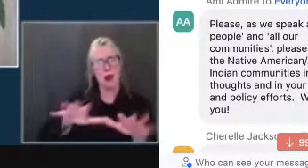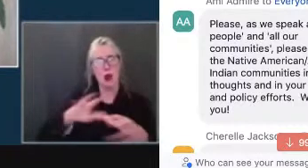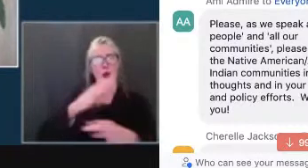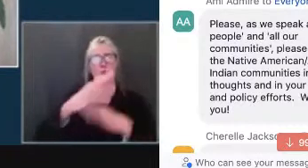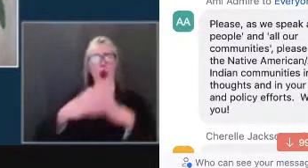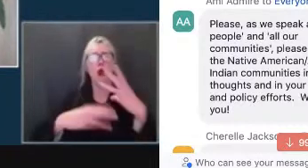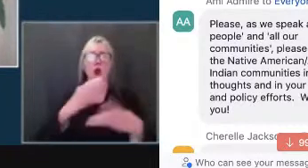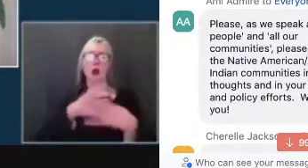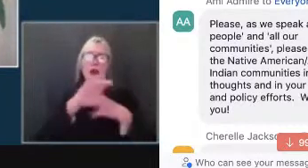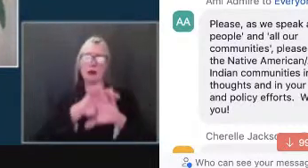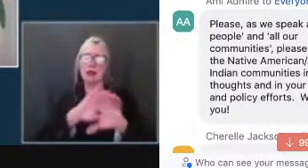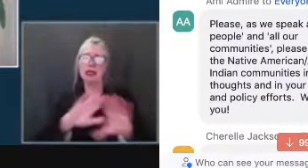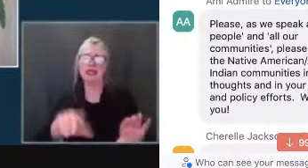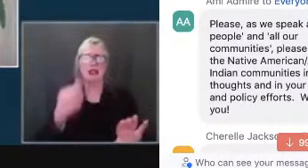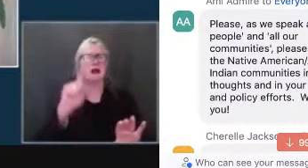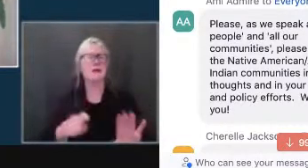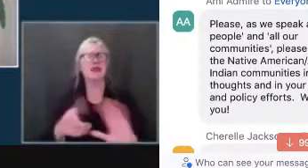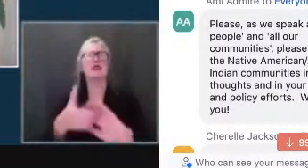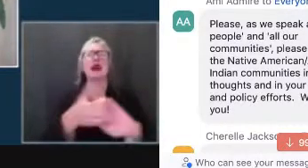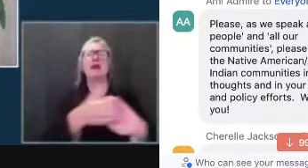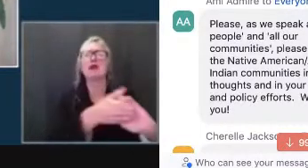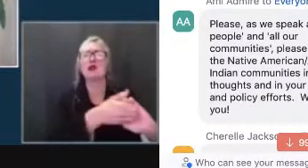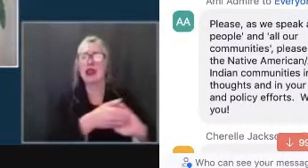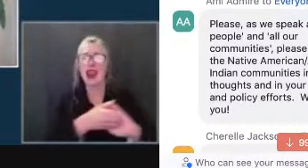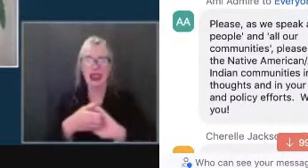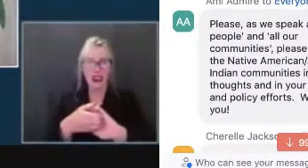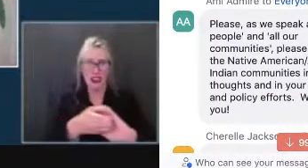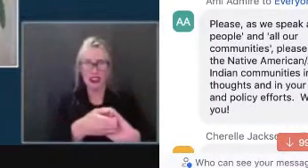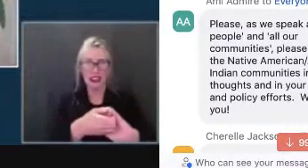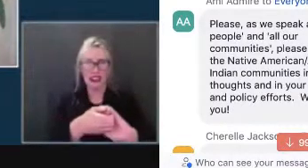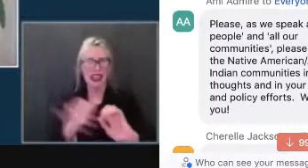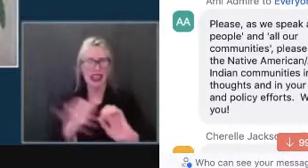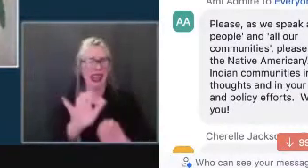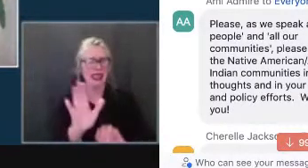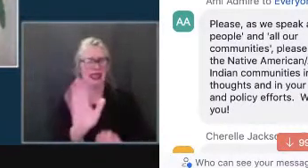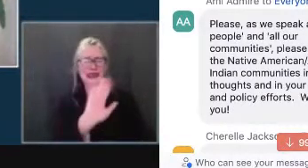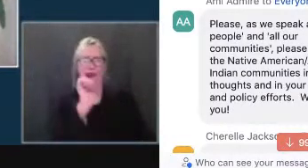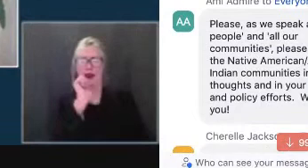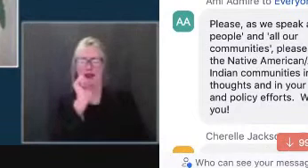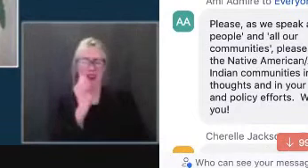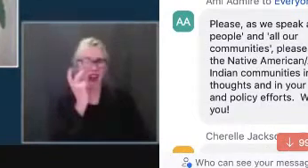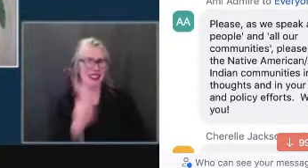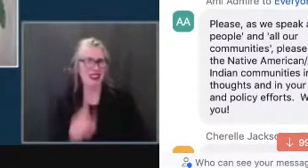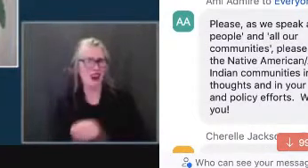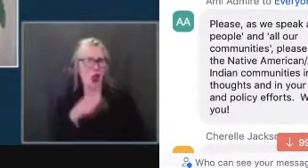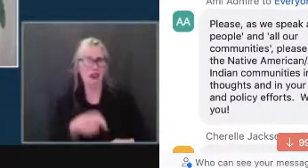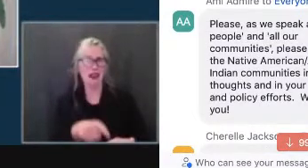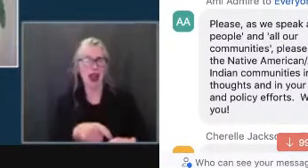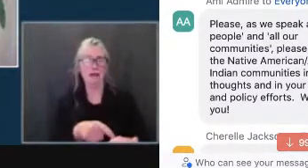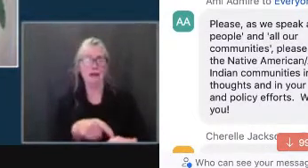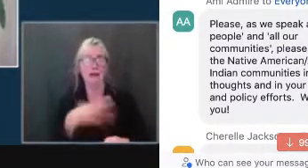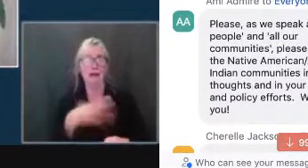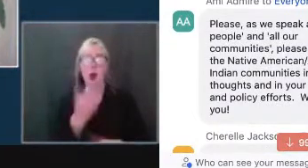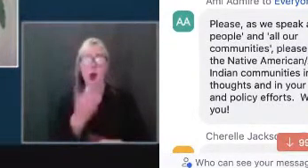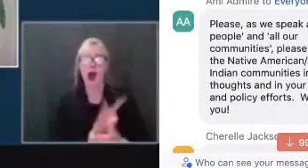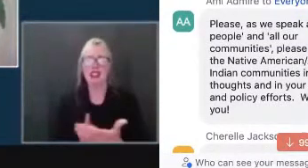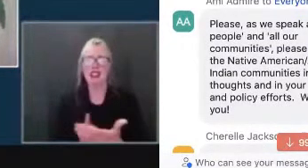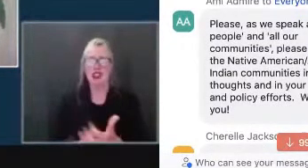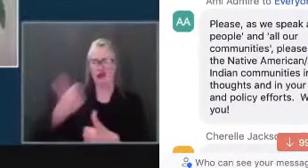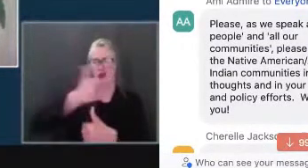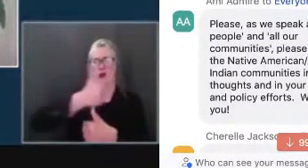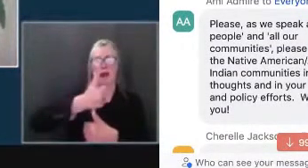in generations. The rise of white supremacy, authoritarianism, corporate greed,